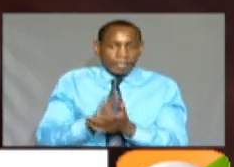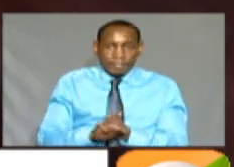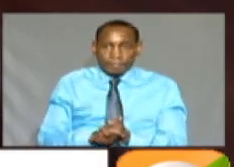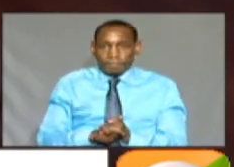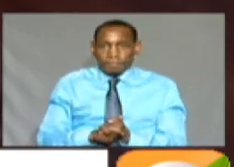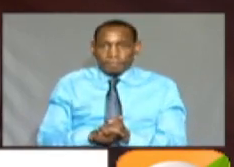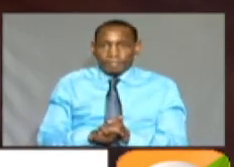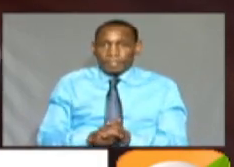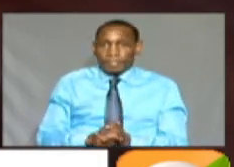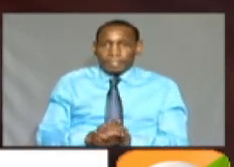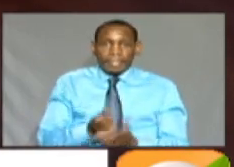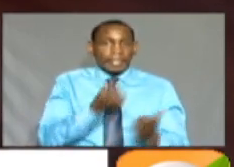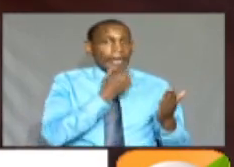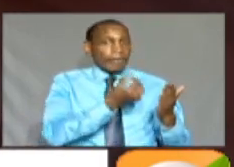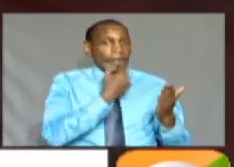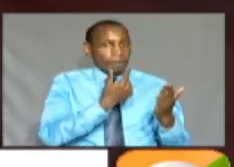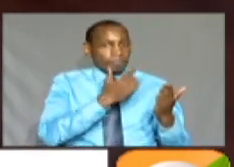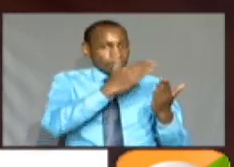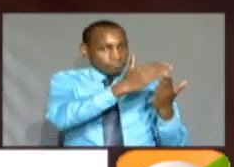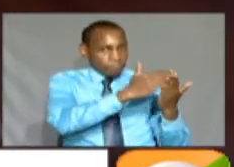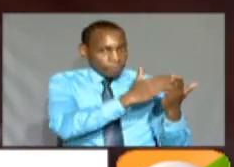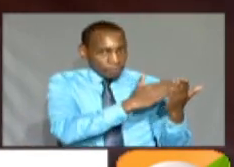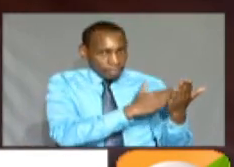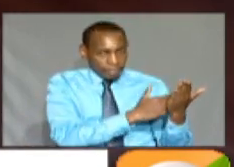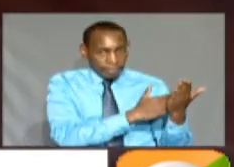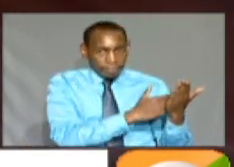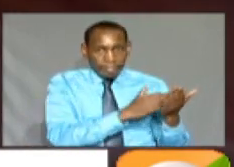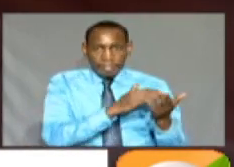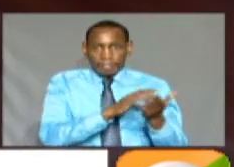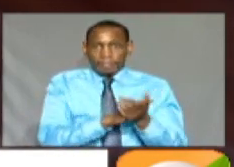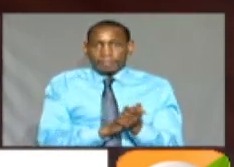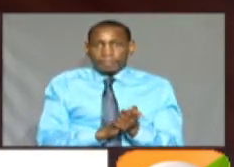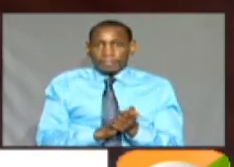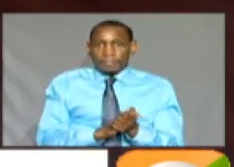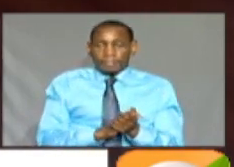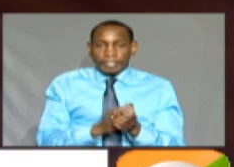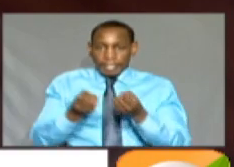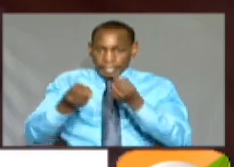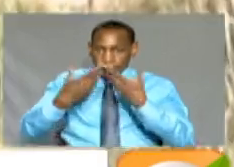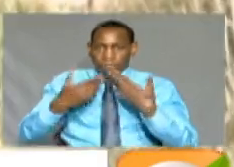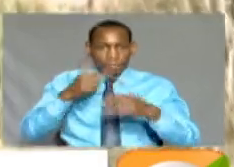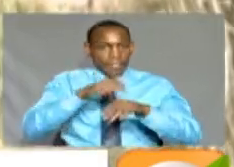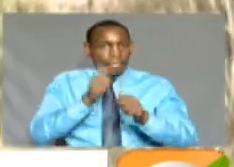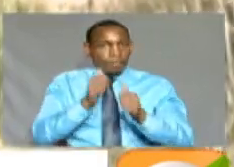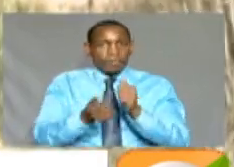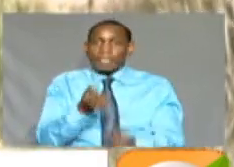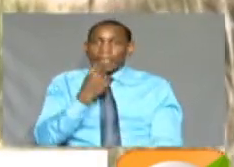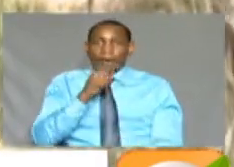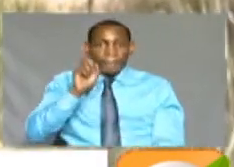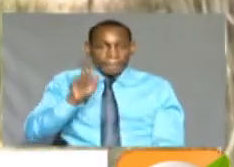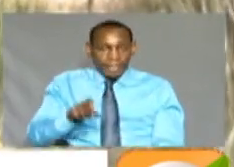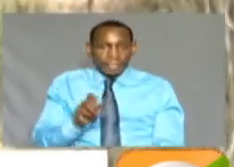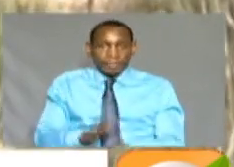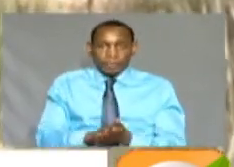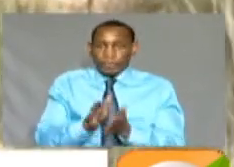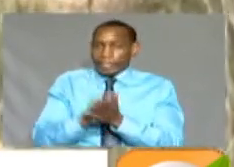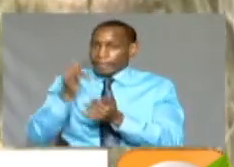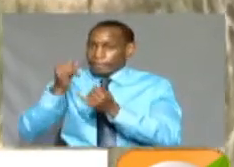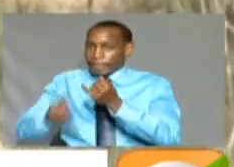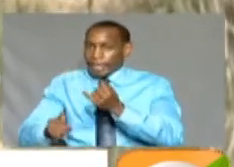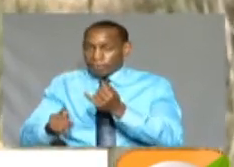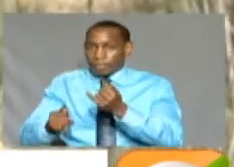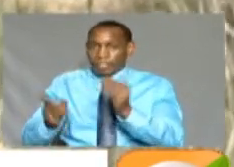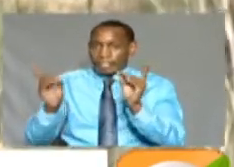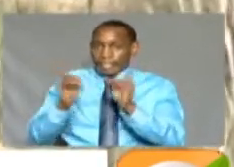fill in their dosages at the intervals at which they're supposed to take the medication. Then the last date they're supposed to